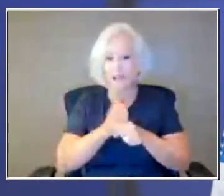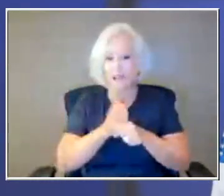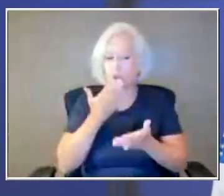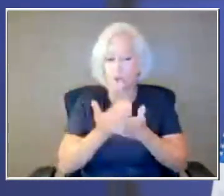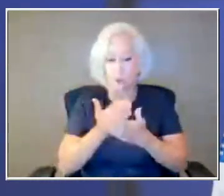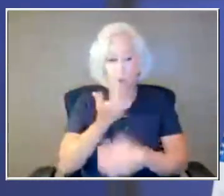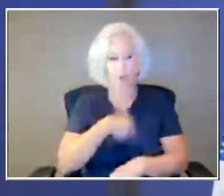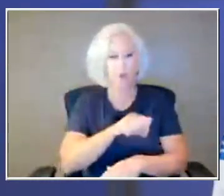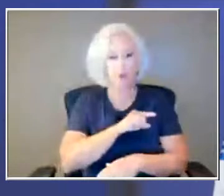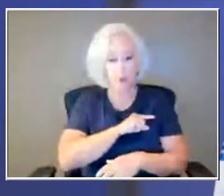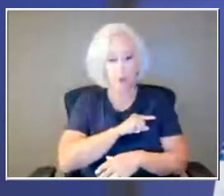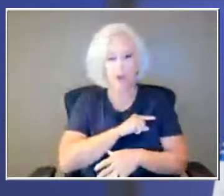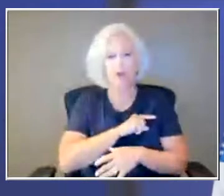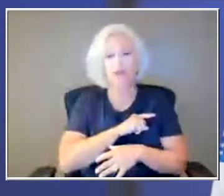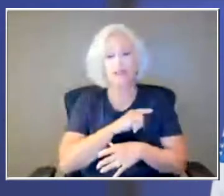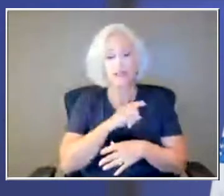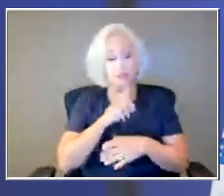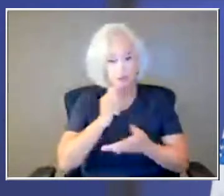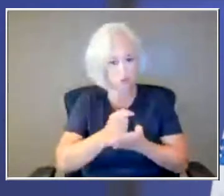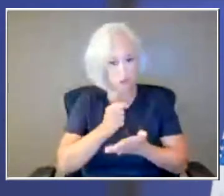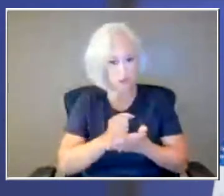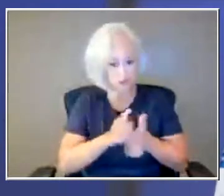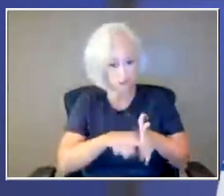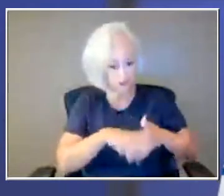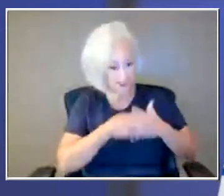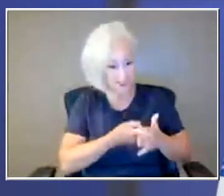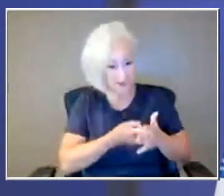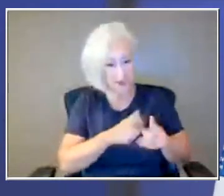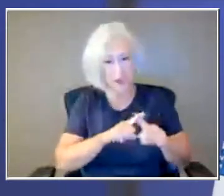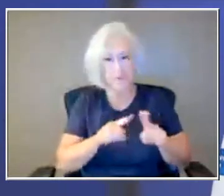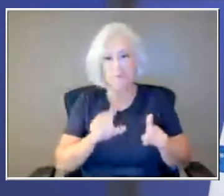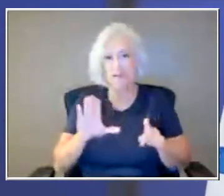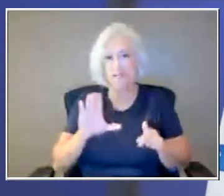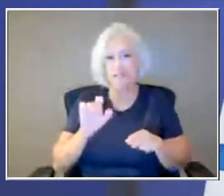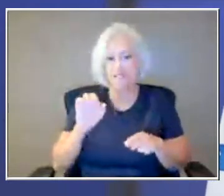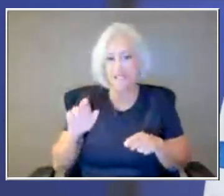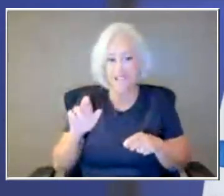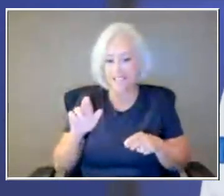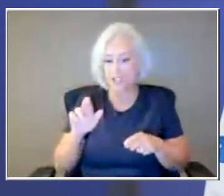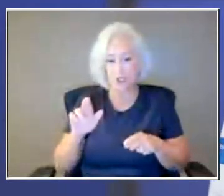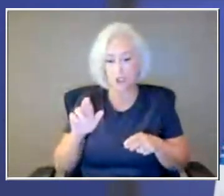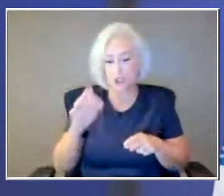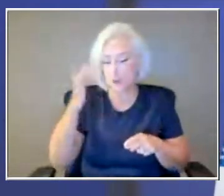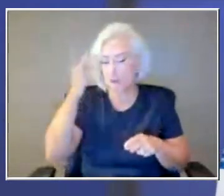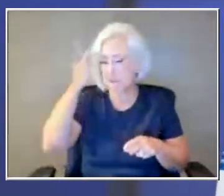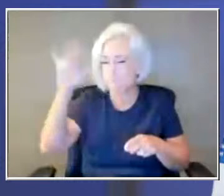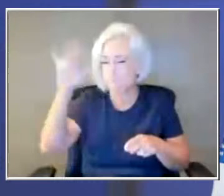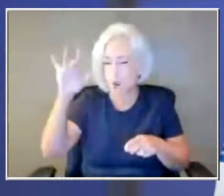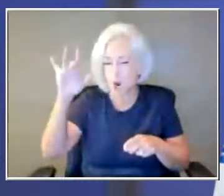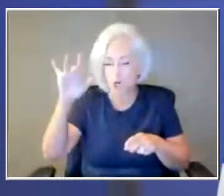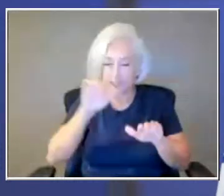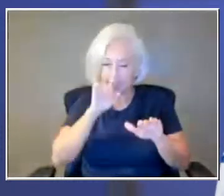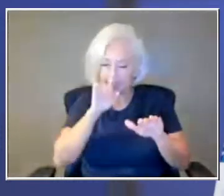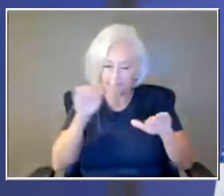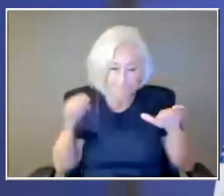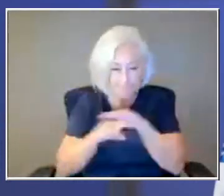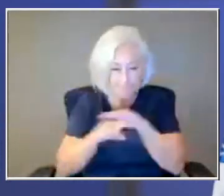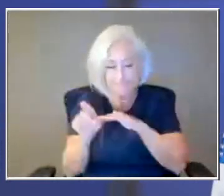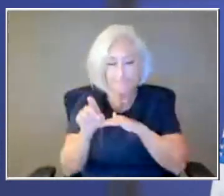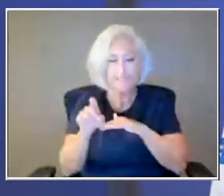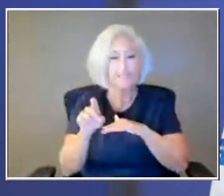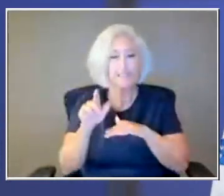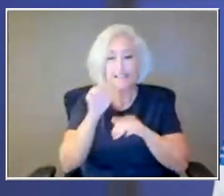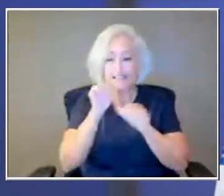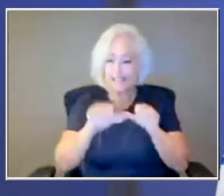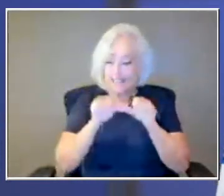treatment at the outset, but his cancer was just very smart and recurred, or really sort of persisted and then started to